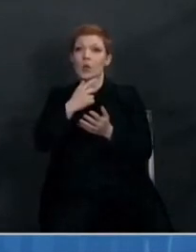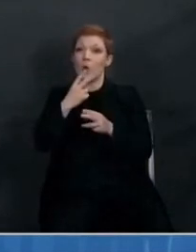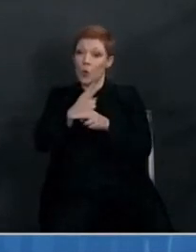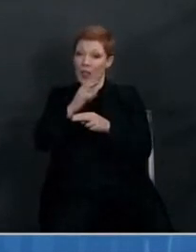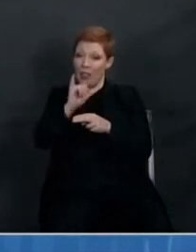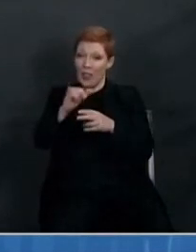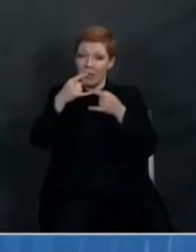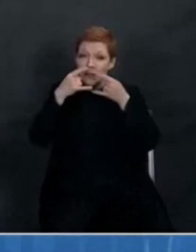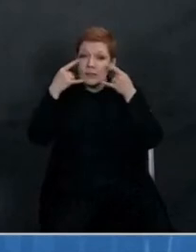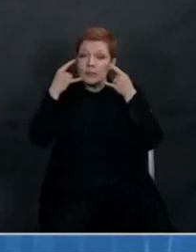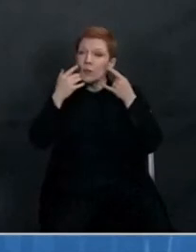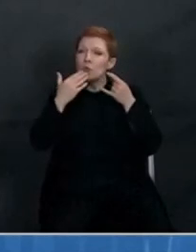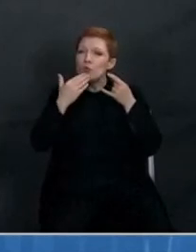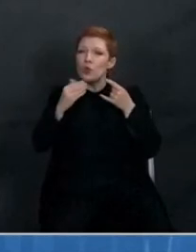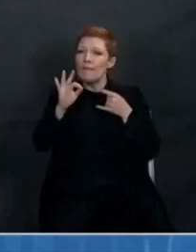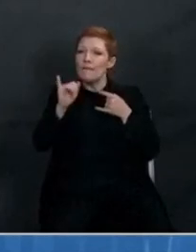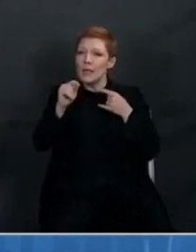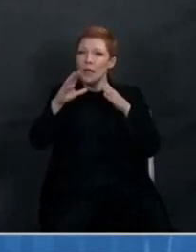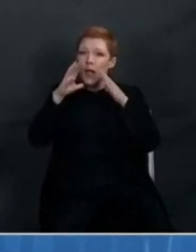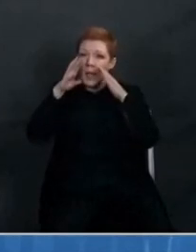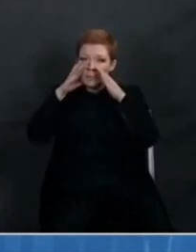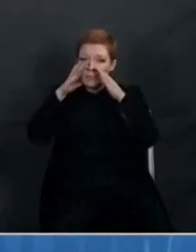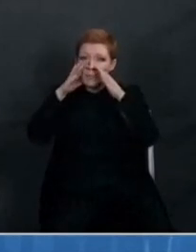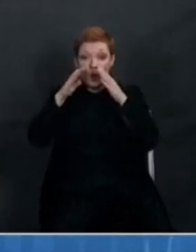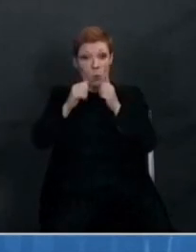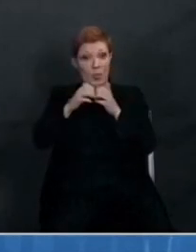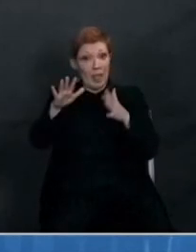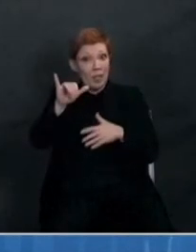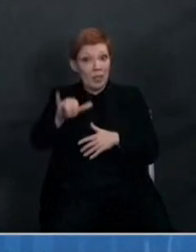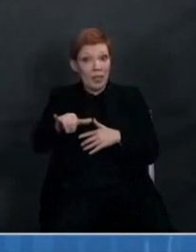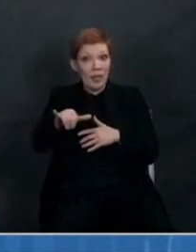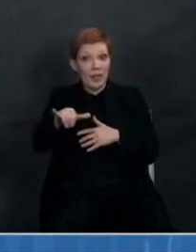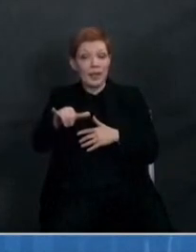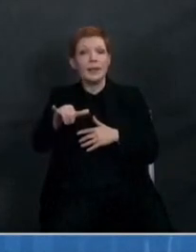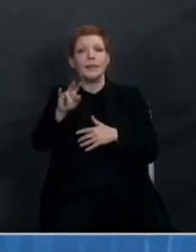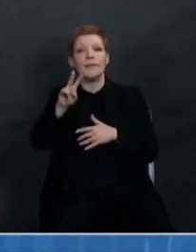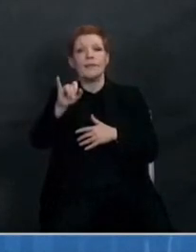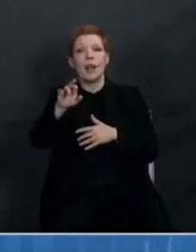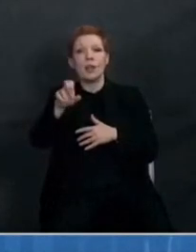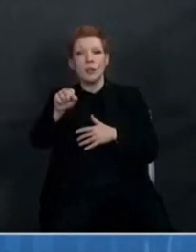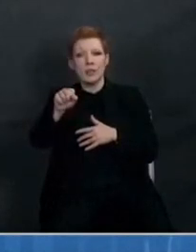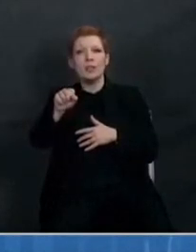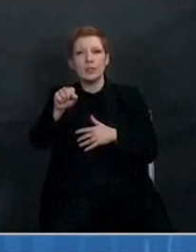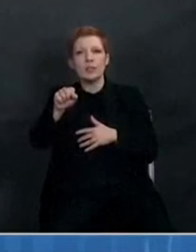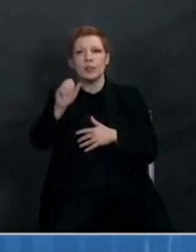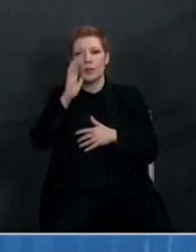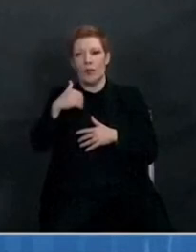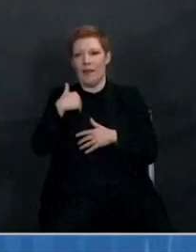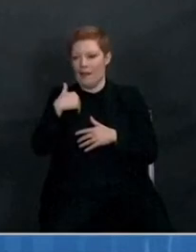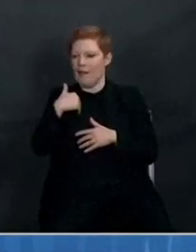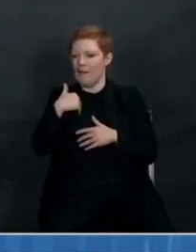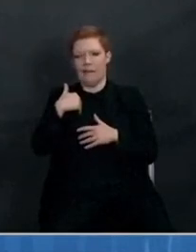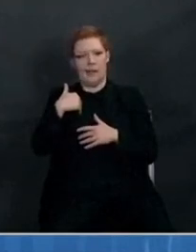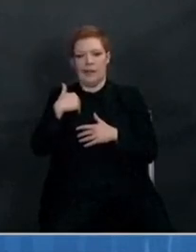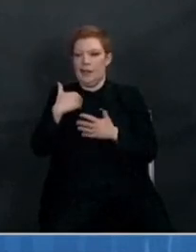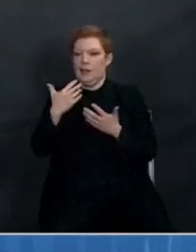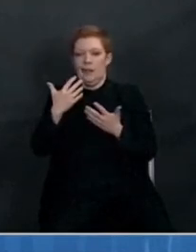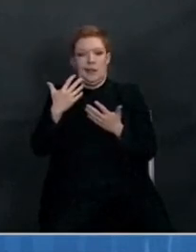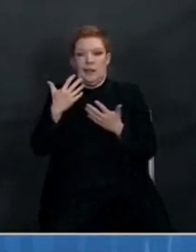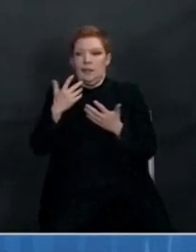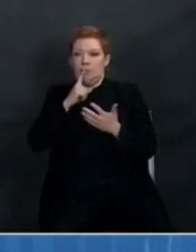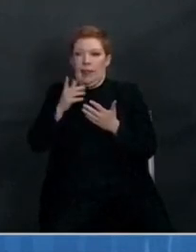vital. Without masks, the virus and the new variants will have too easy a time continuing to